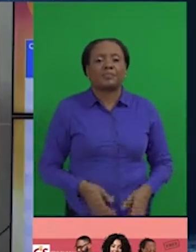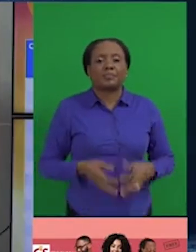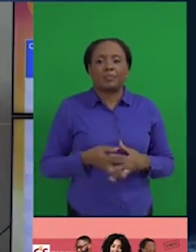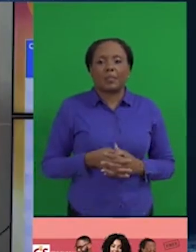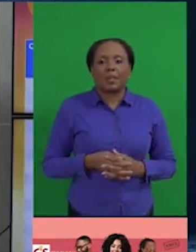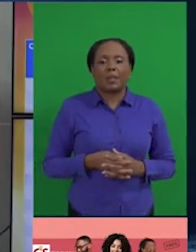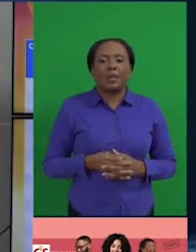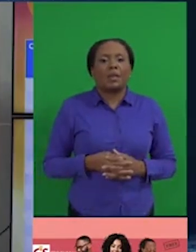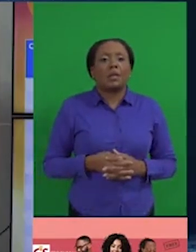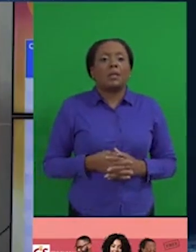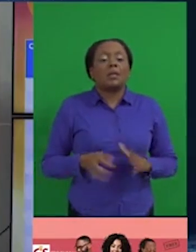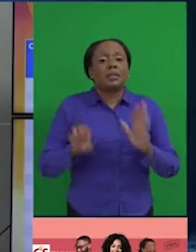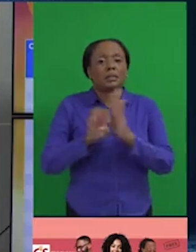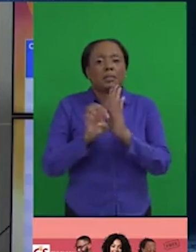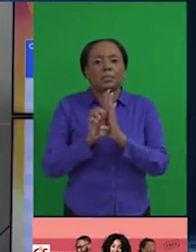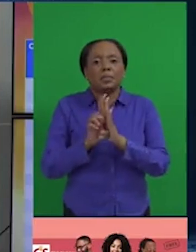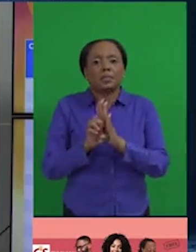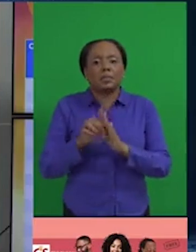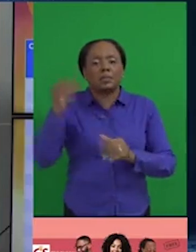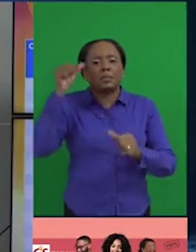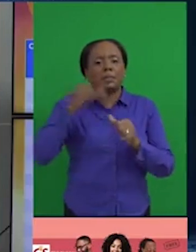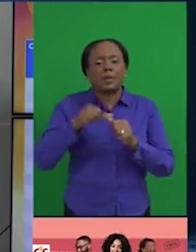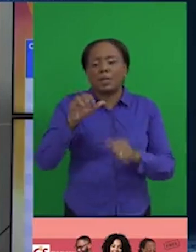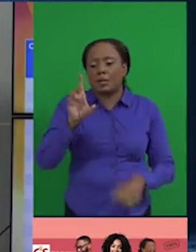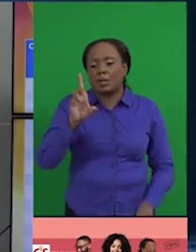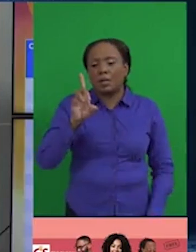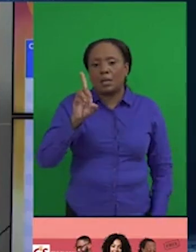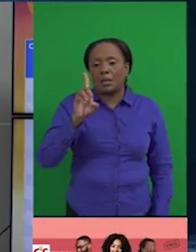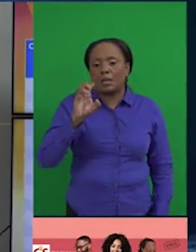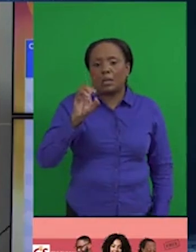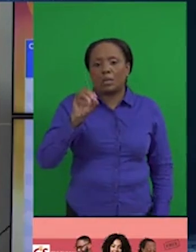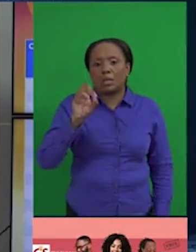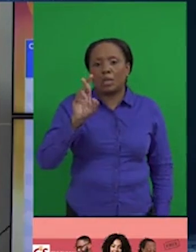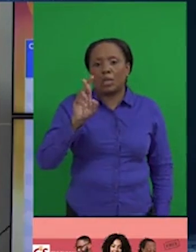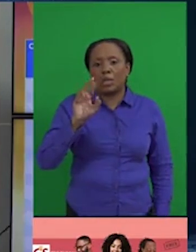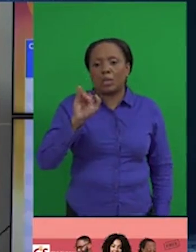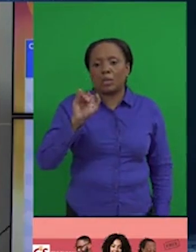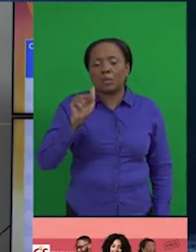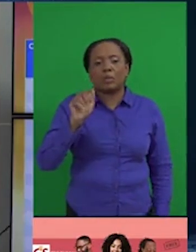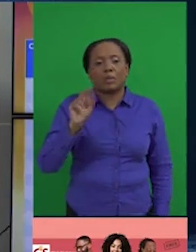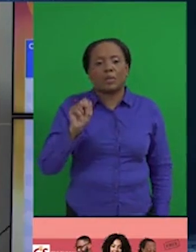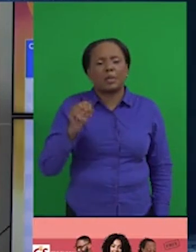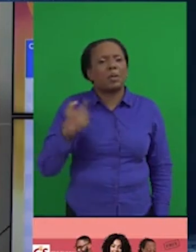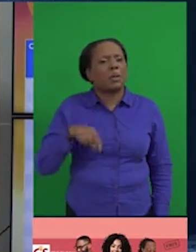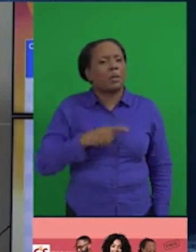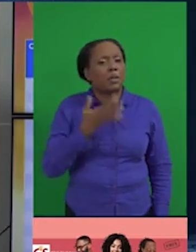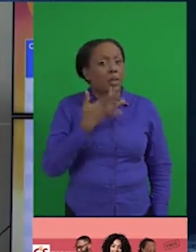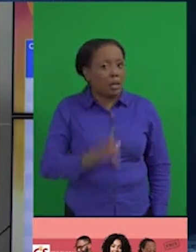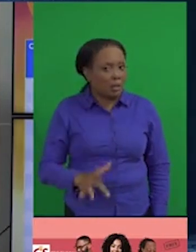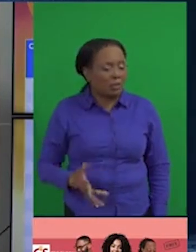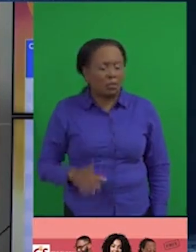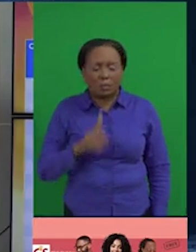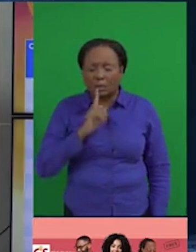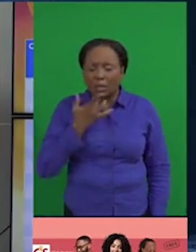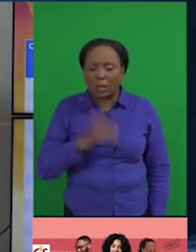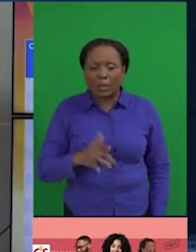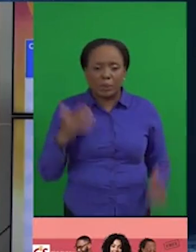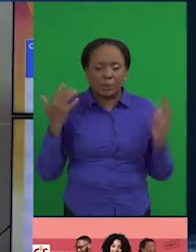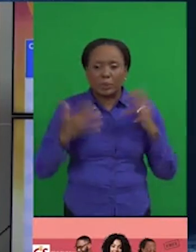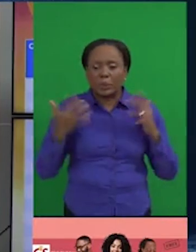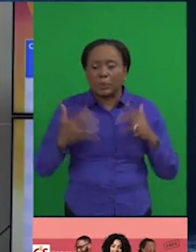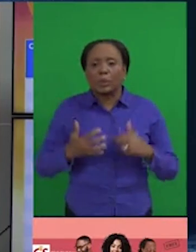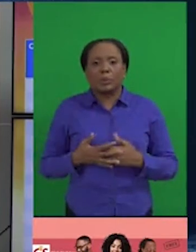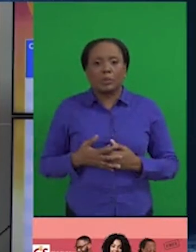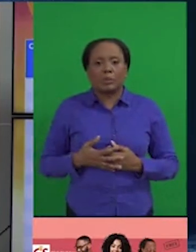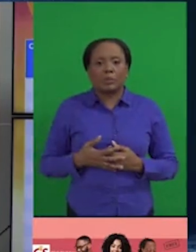like Dorian for example, the intensity of Dorian as it rolled across Barbados, we were really lucky that night. Very lucky. But